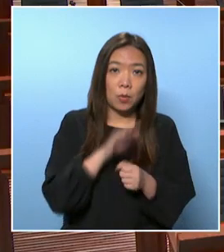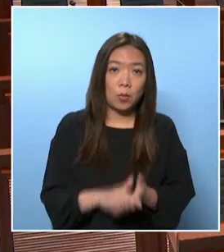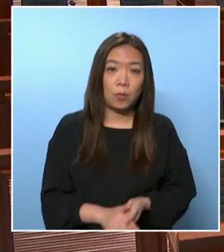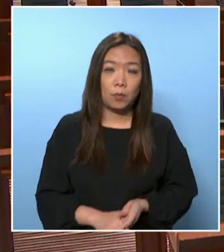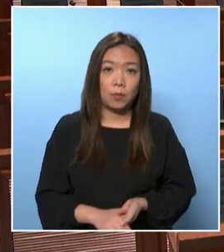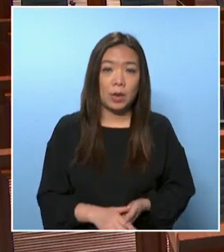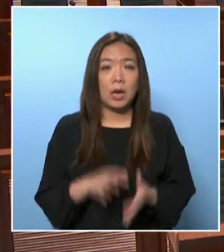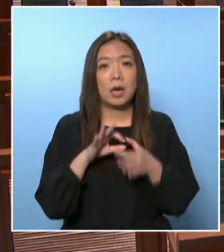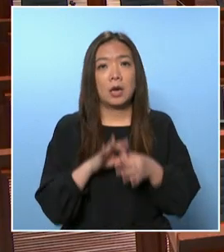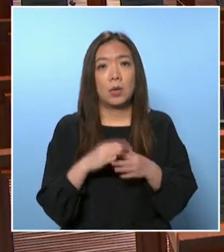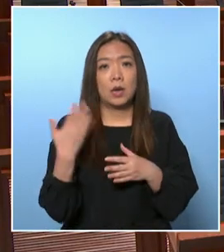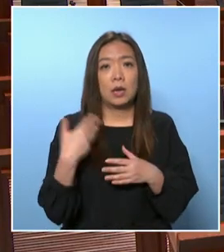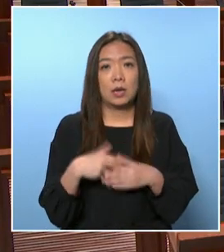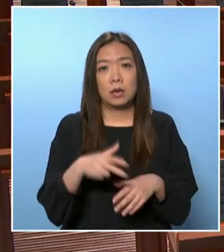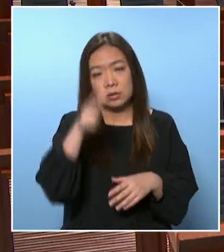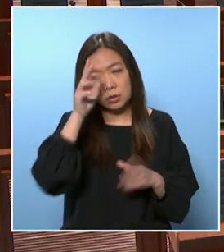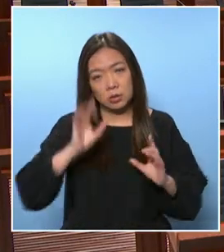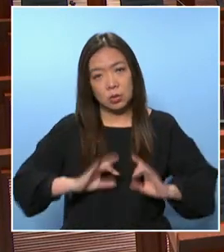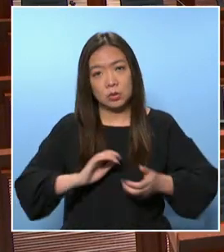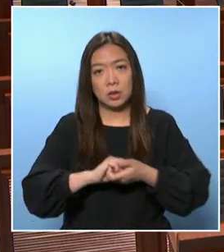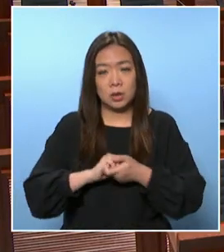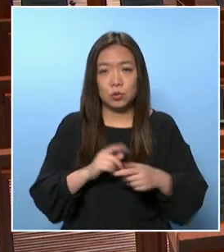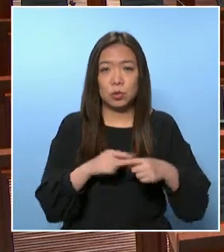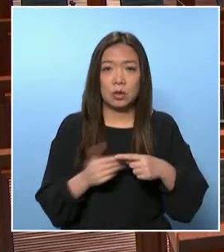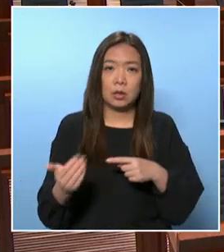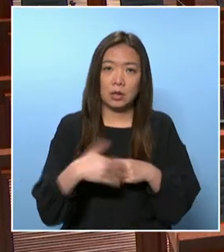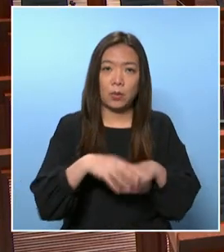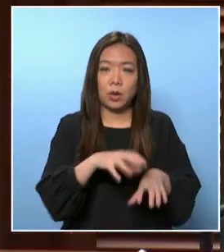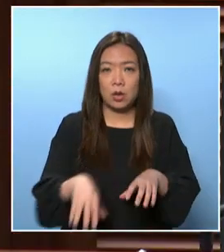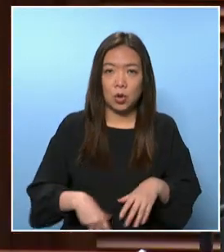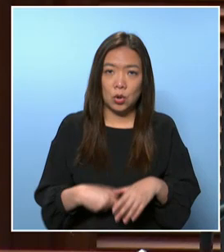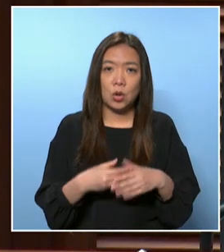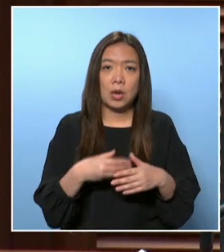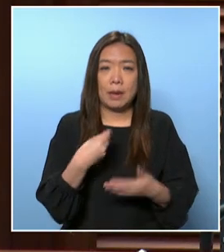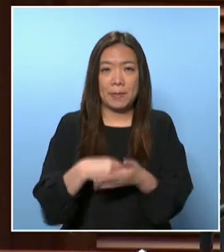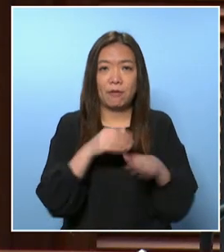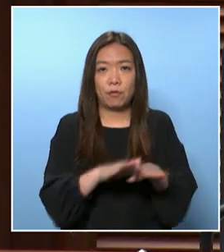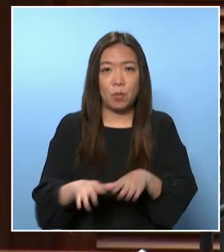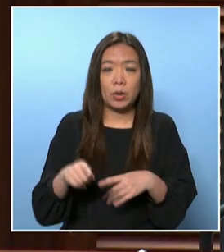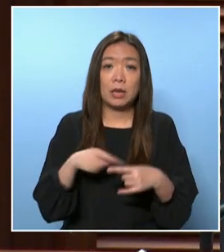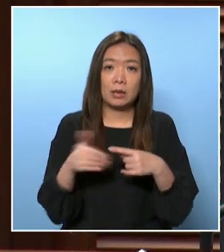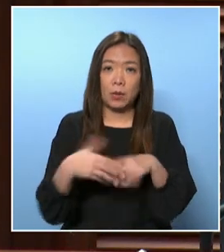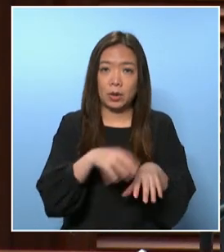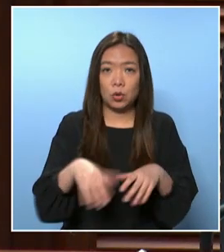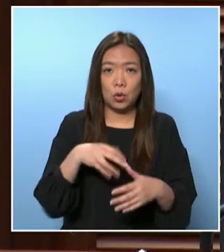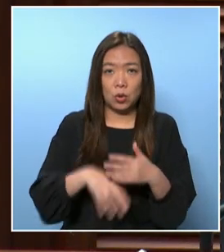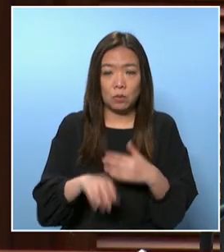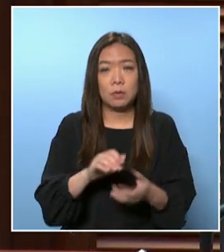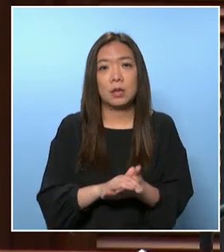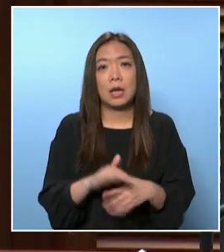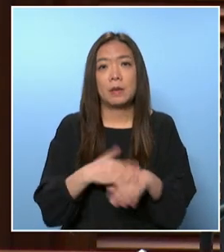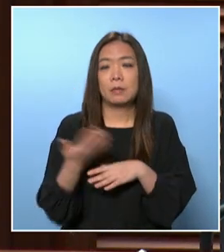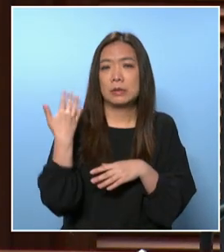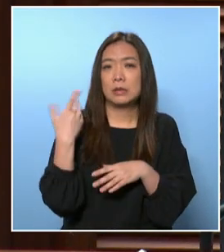continue to serve in the HA. Undersecretary, yes, about PPP and also the services available at the